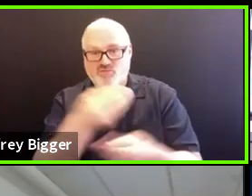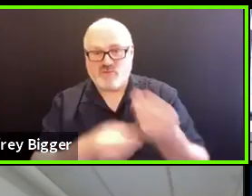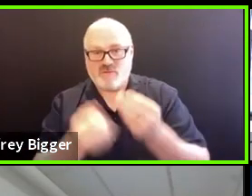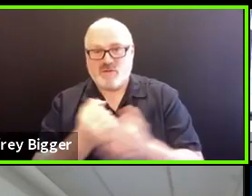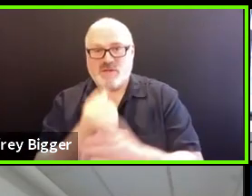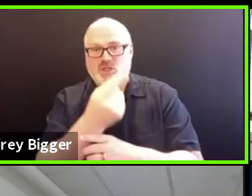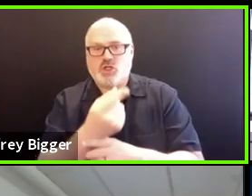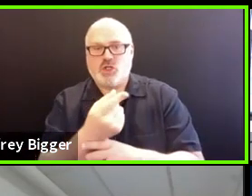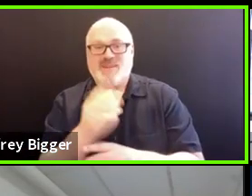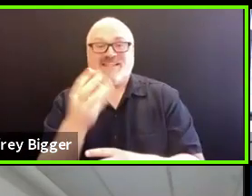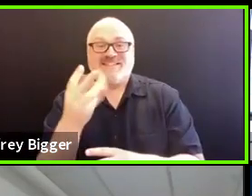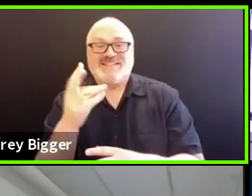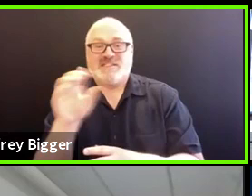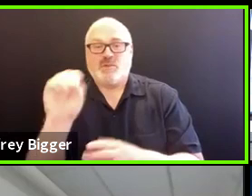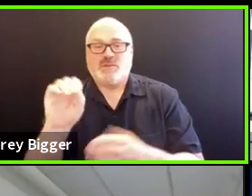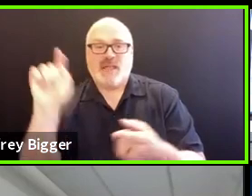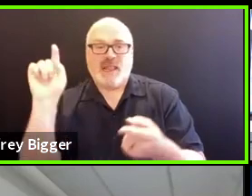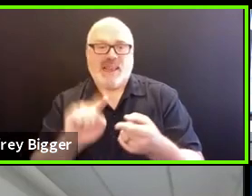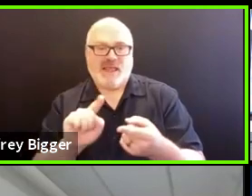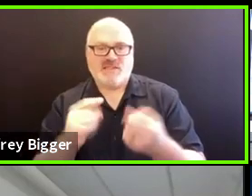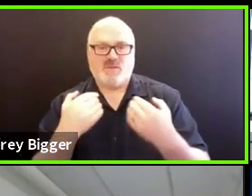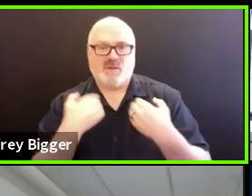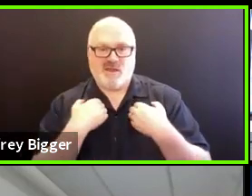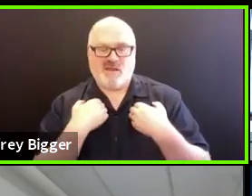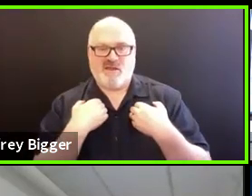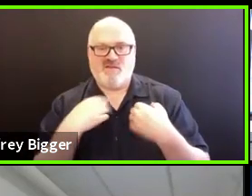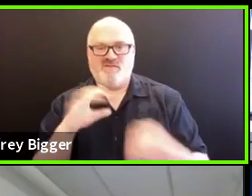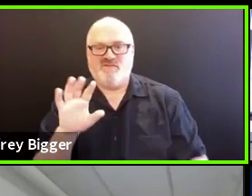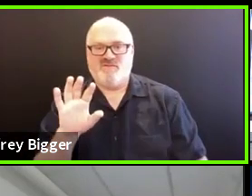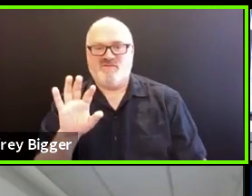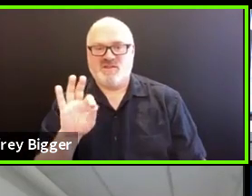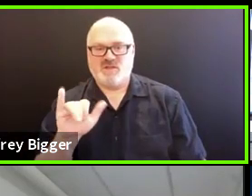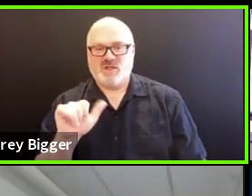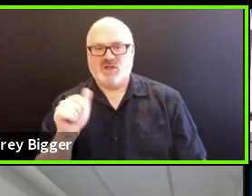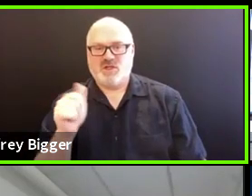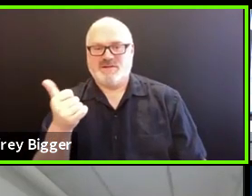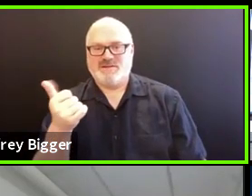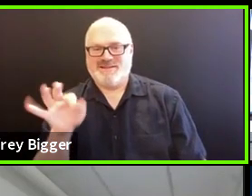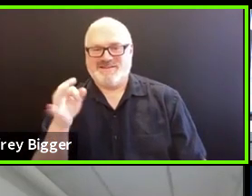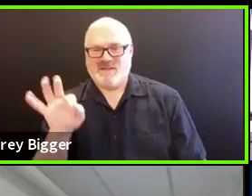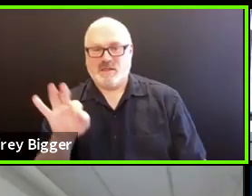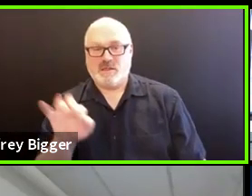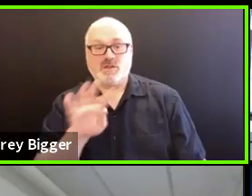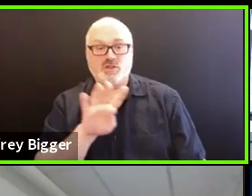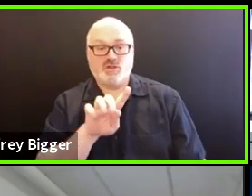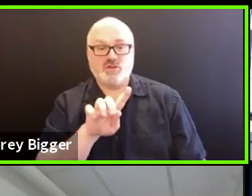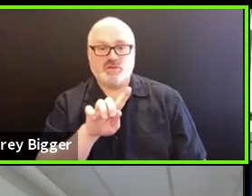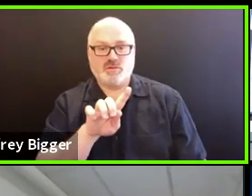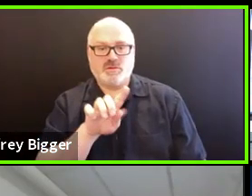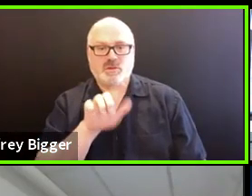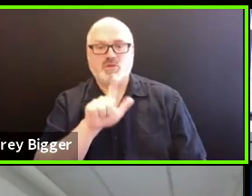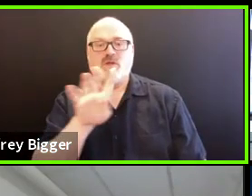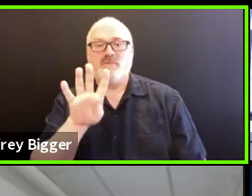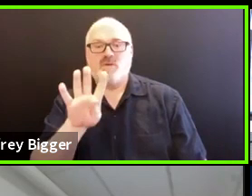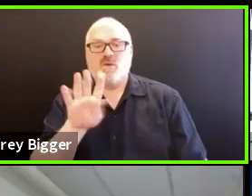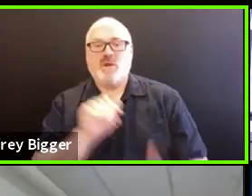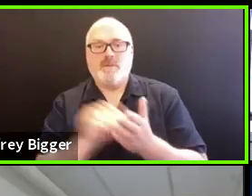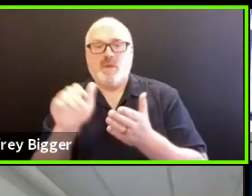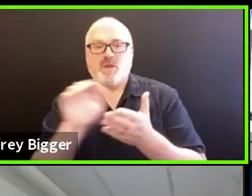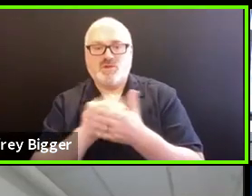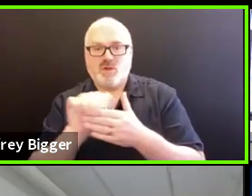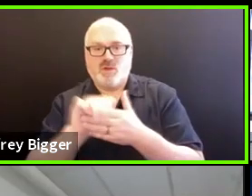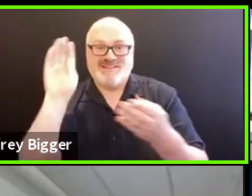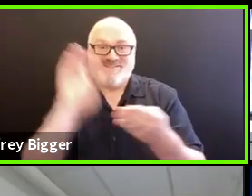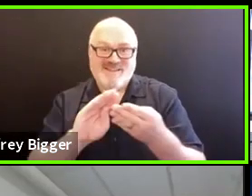15% less than we had in fiscal year 19, and $24 million less than we would have